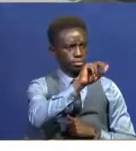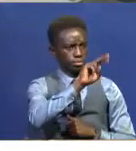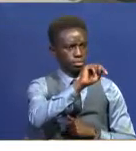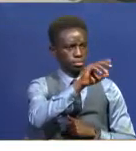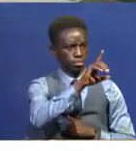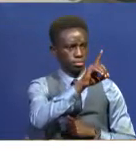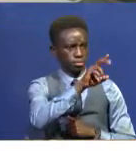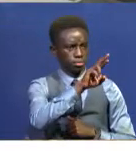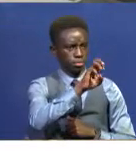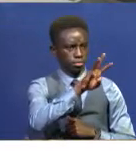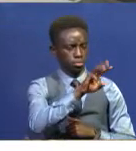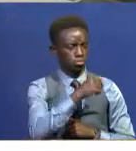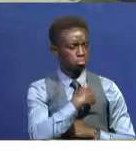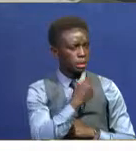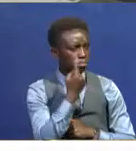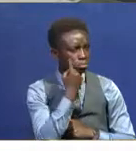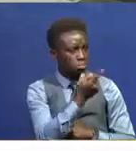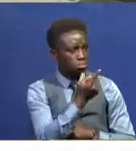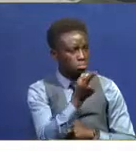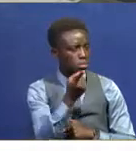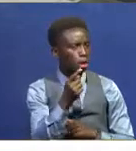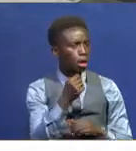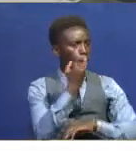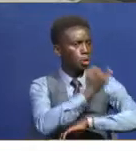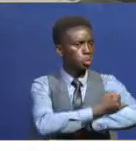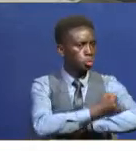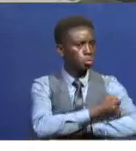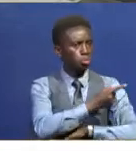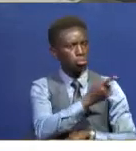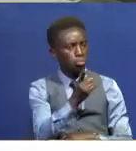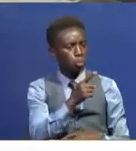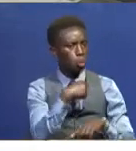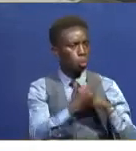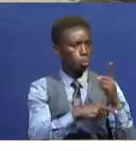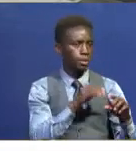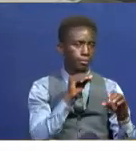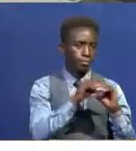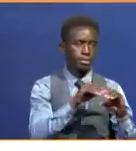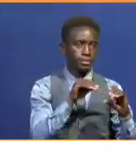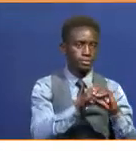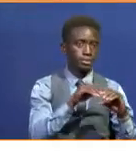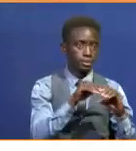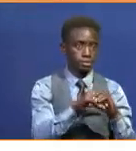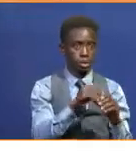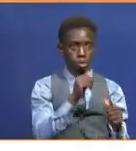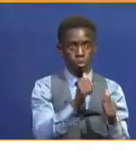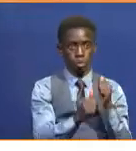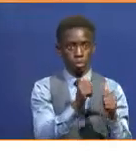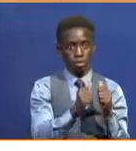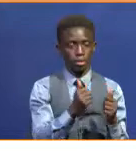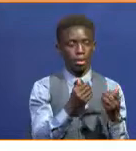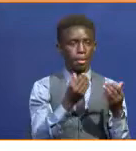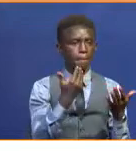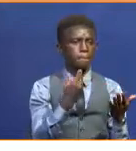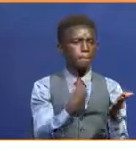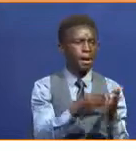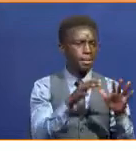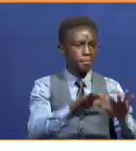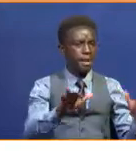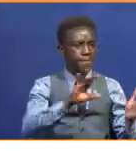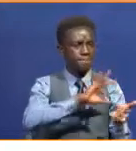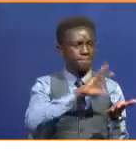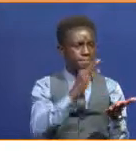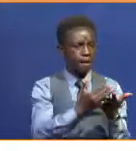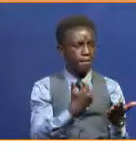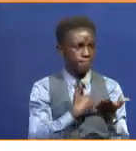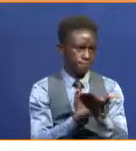institutions, organizations who are also investing in the various money market funds that we have in the country. Why is audit and